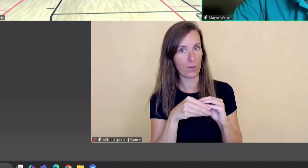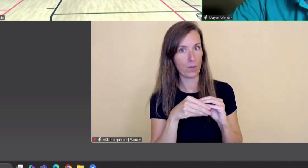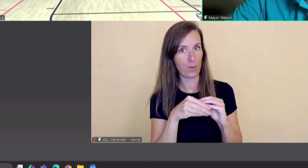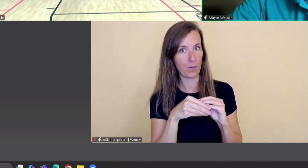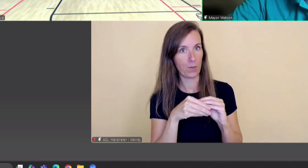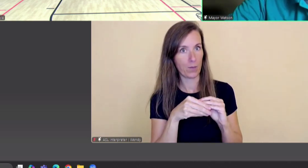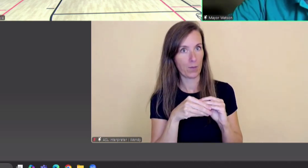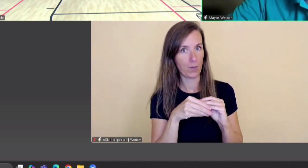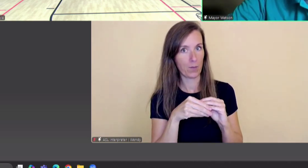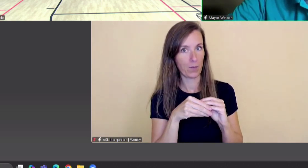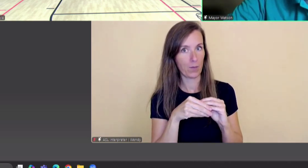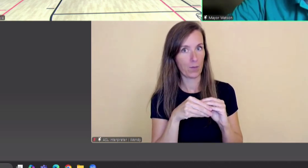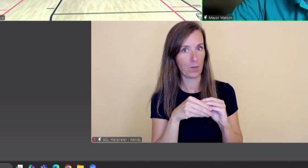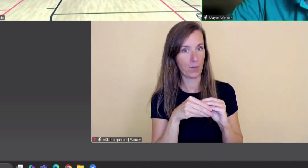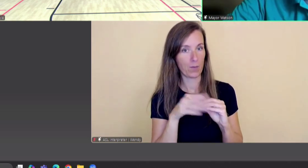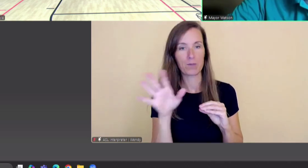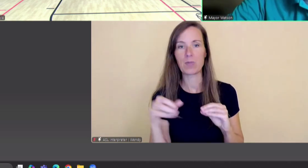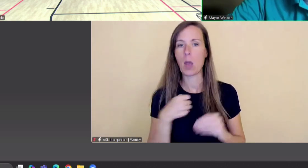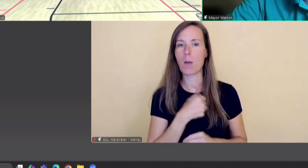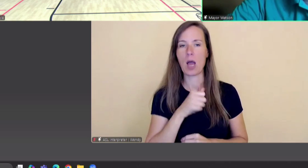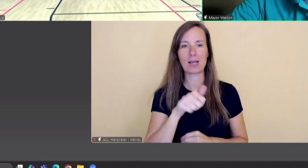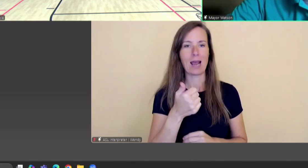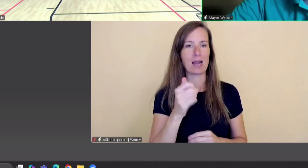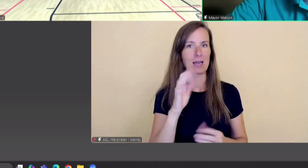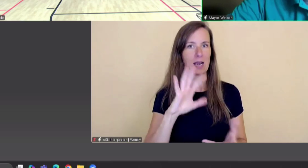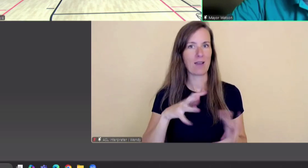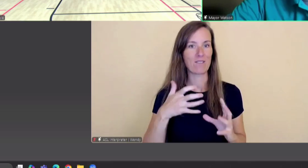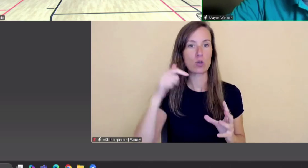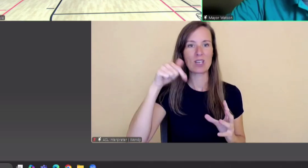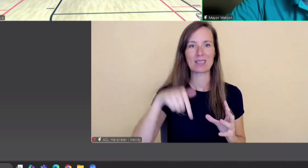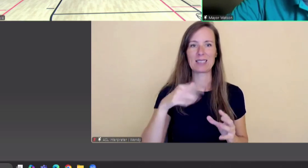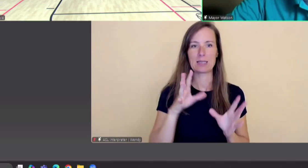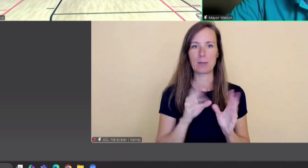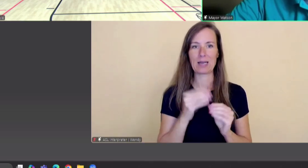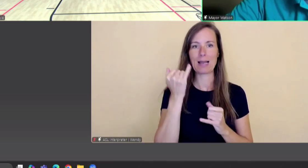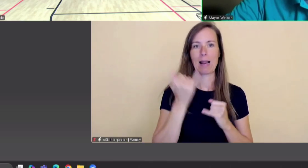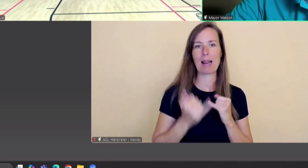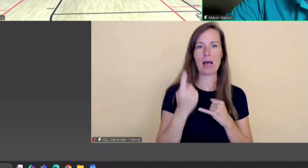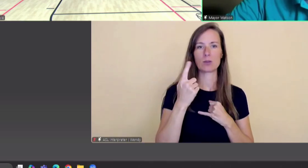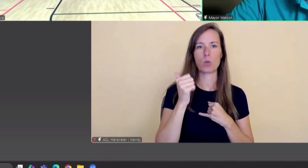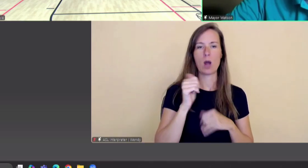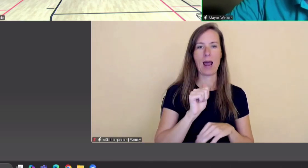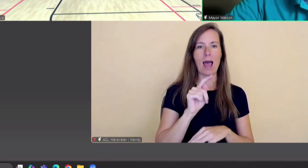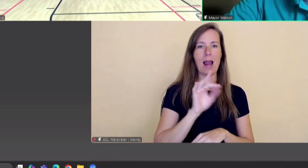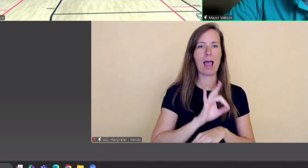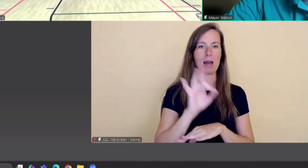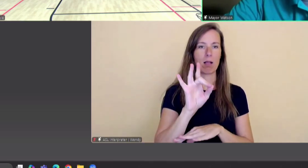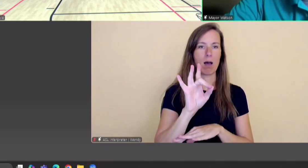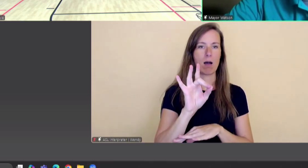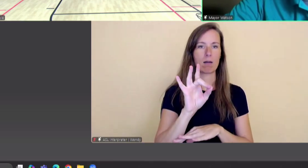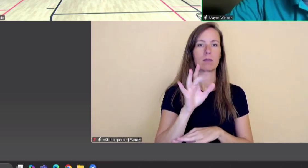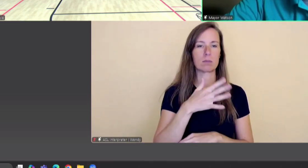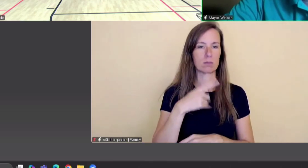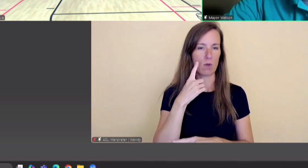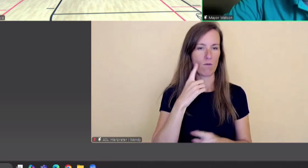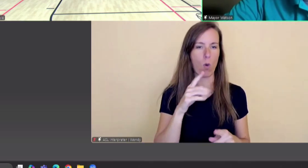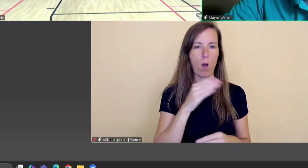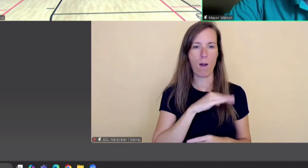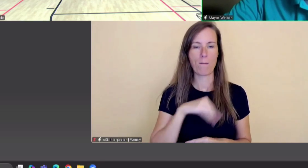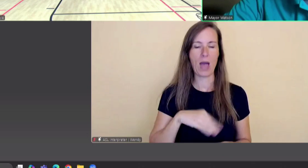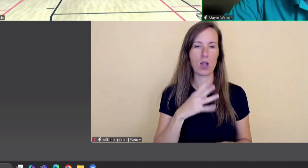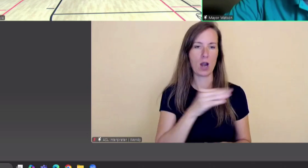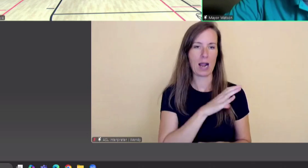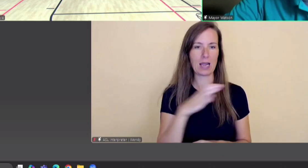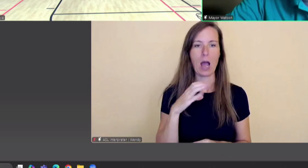This, apologize for any confusion. This will be the last 8 o'clock meeting that the mayor and council have regularly scheduled. And